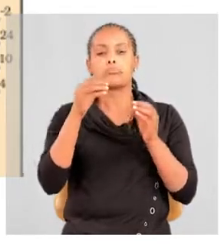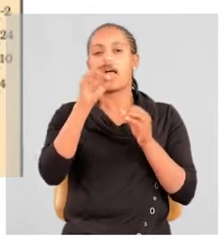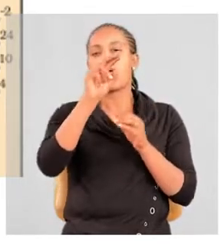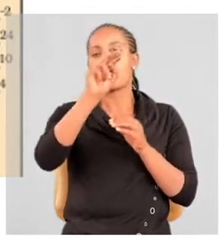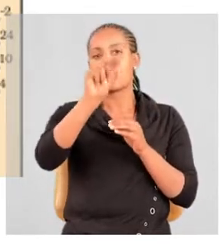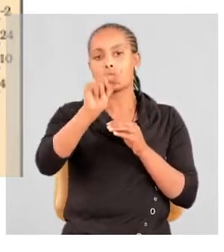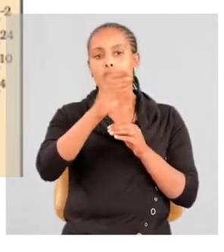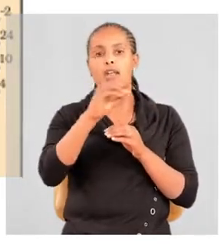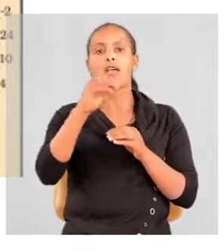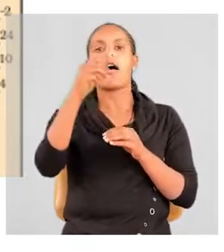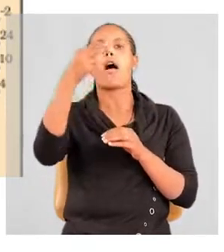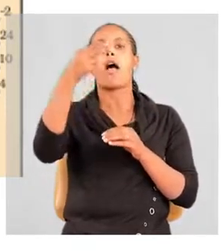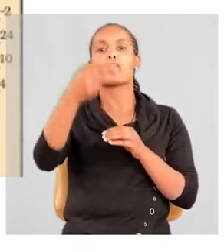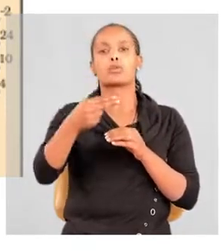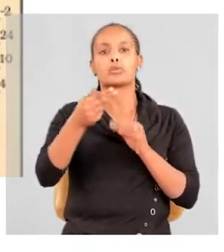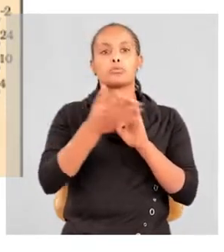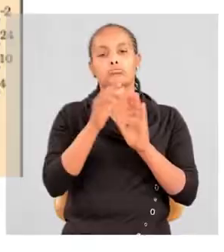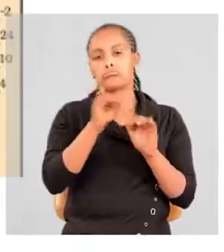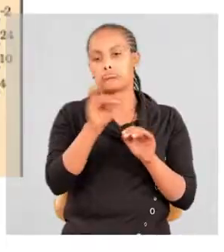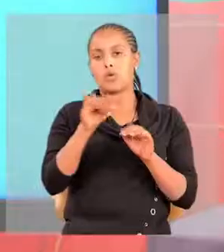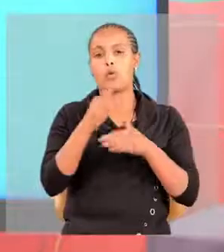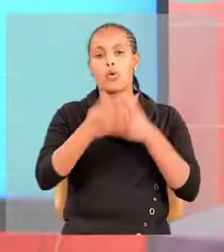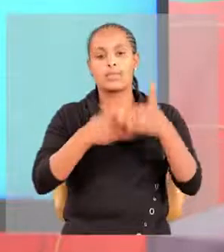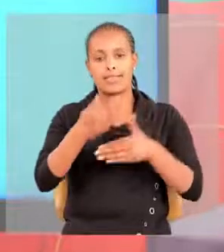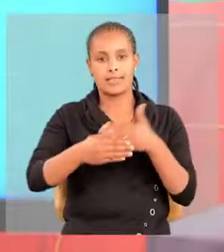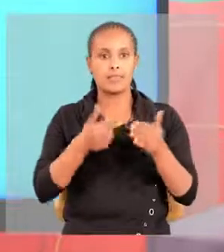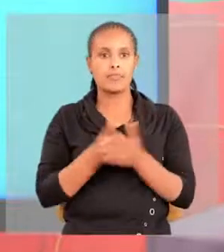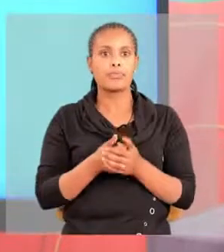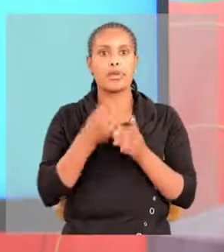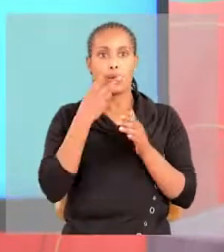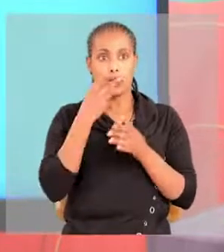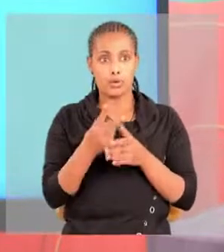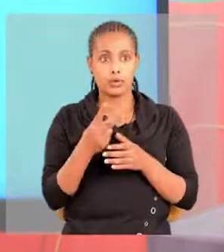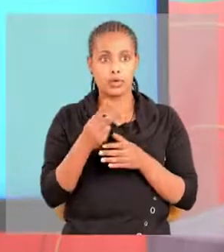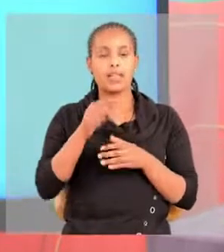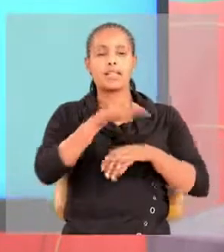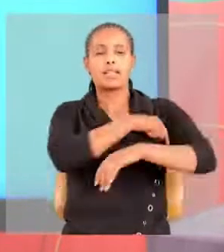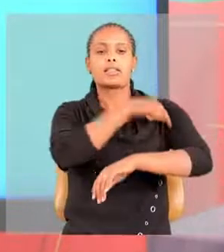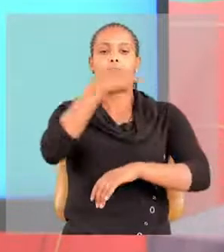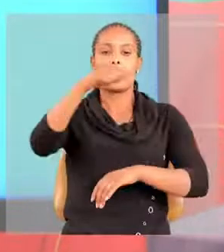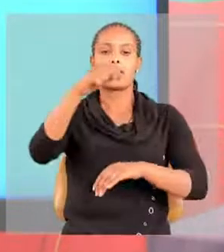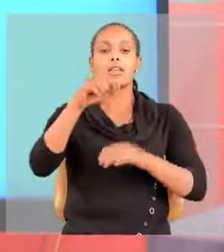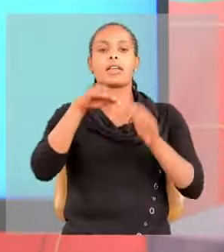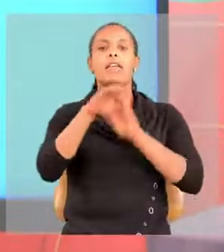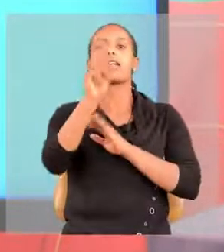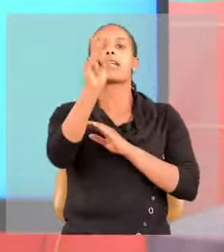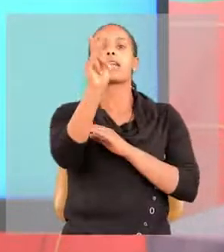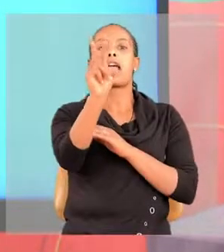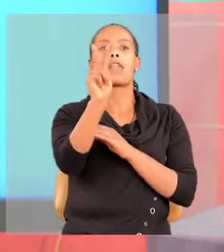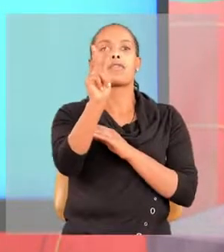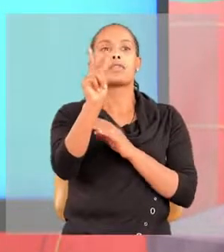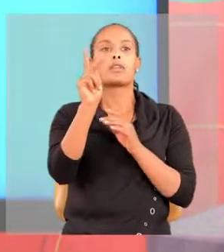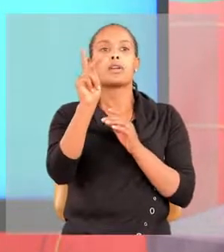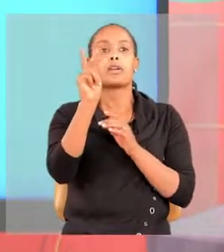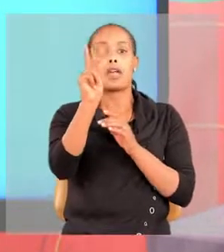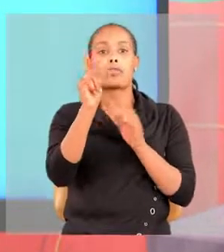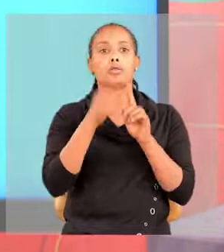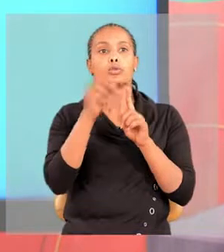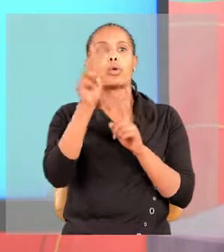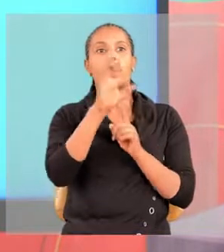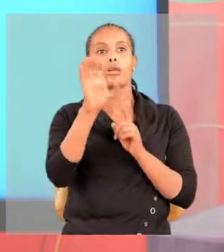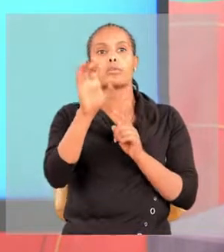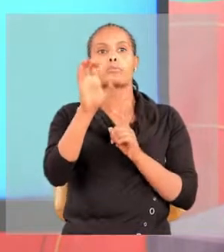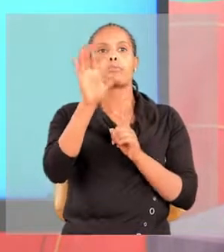and hydrogen by the Haber process. Look, temperature in Kelvin at